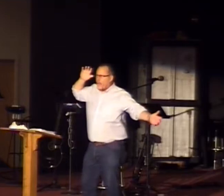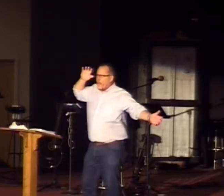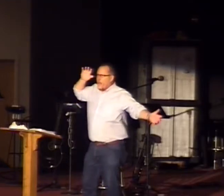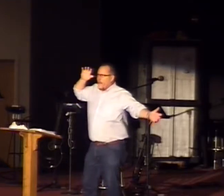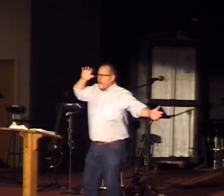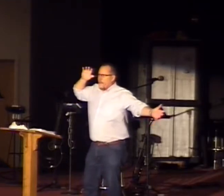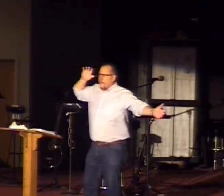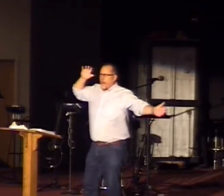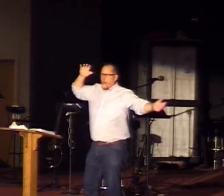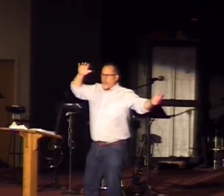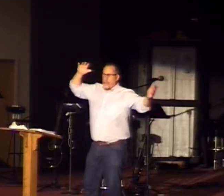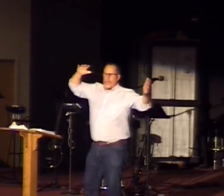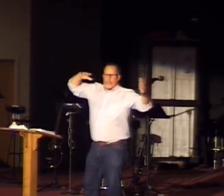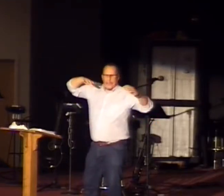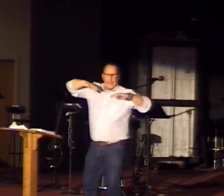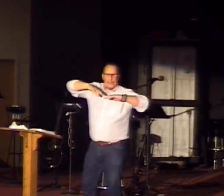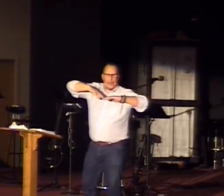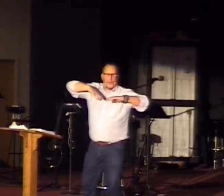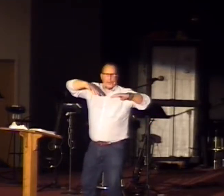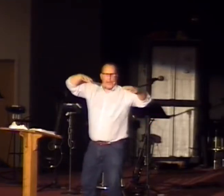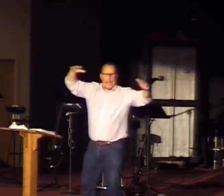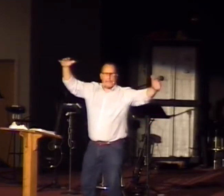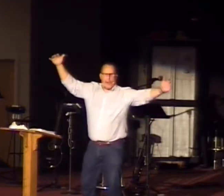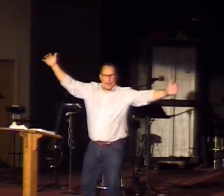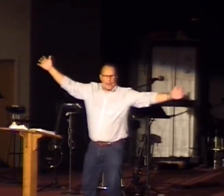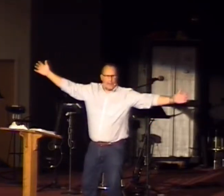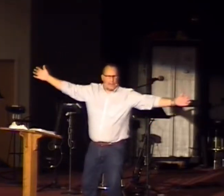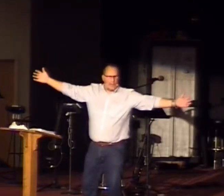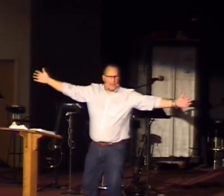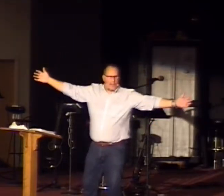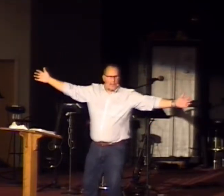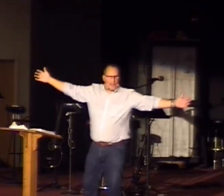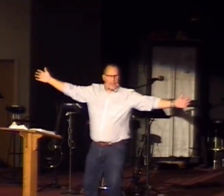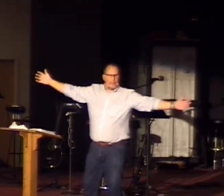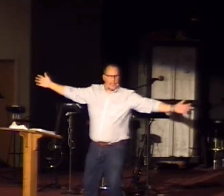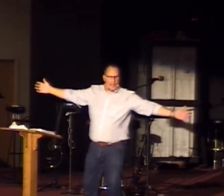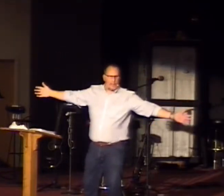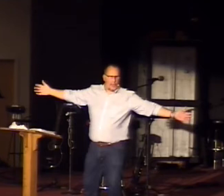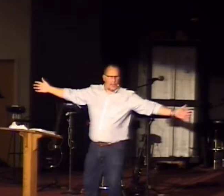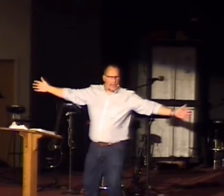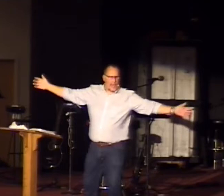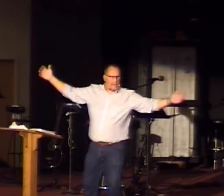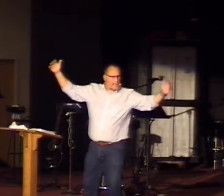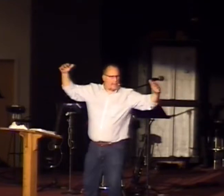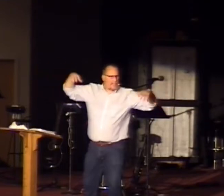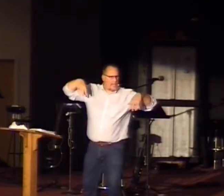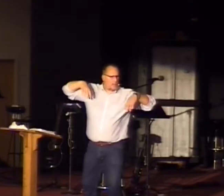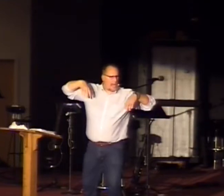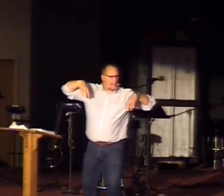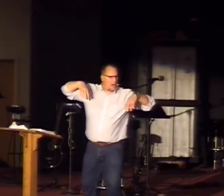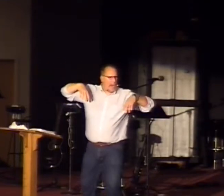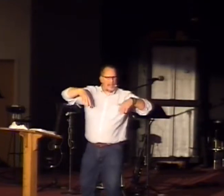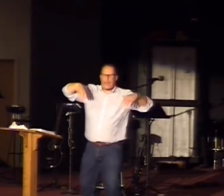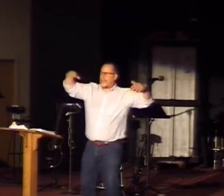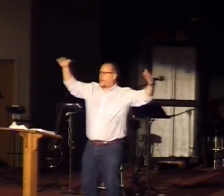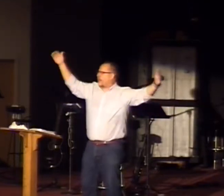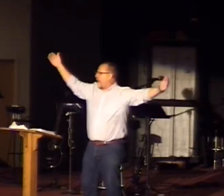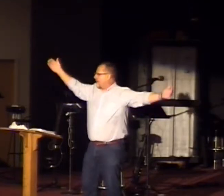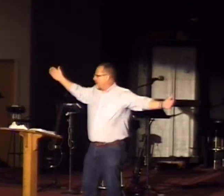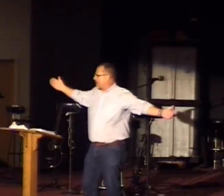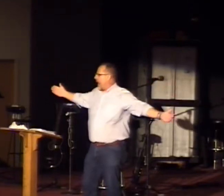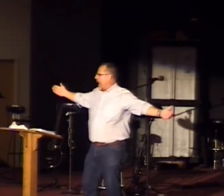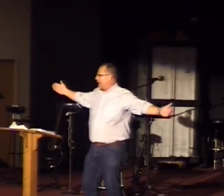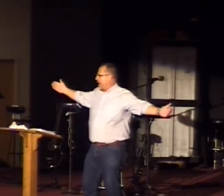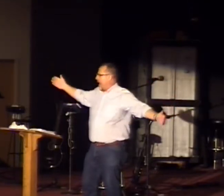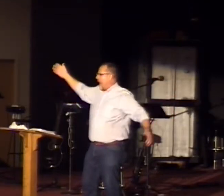found. But we witnessed a beautiful rainbow. It was unbelievable. And every time I see a rainbow, I think about the